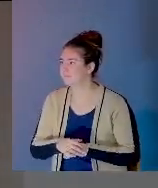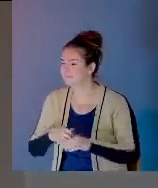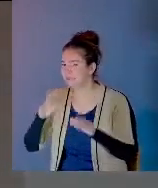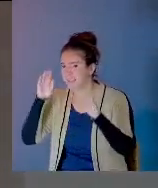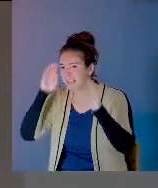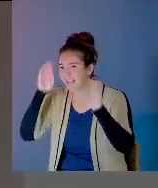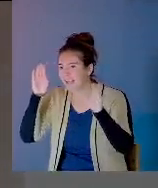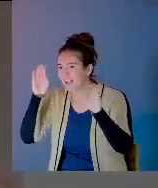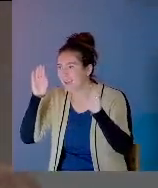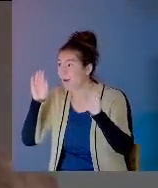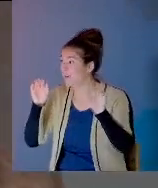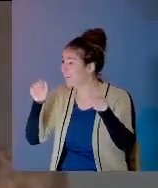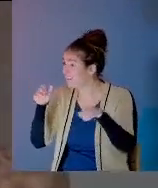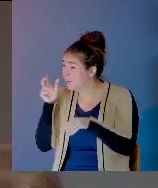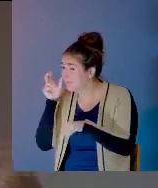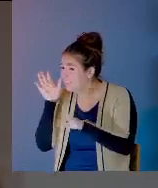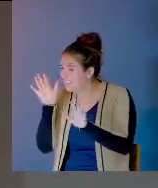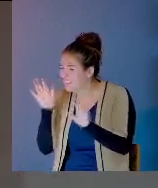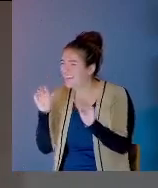everybody. Can you hear me? There.